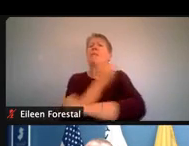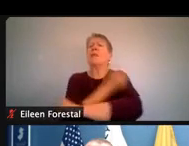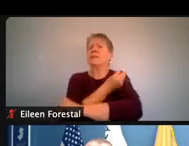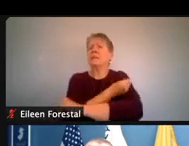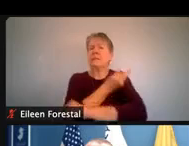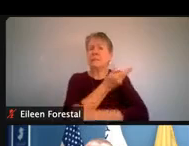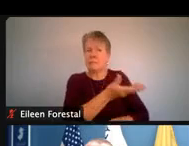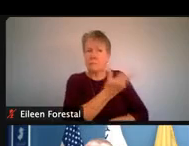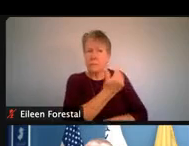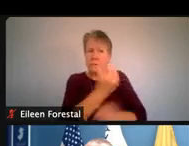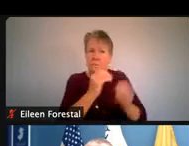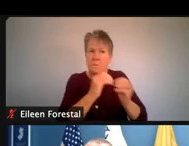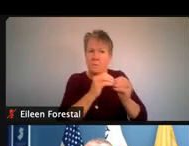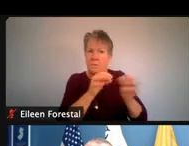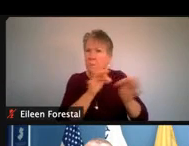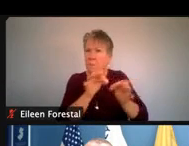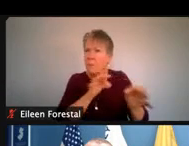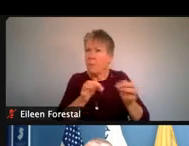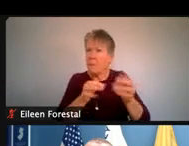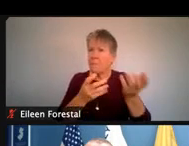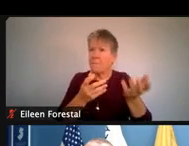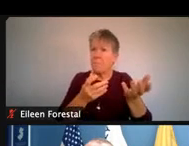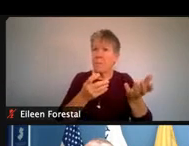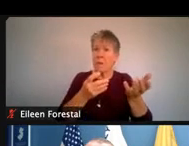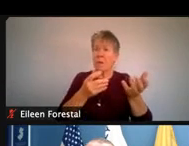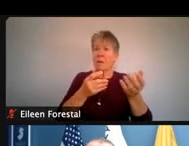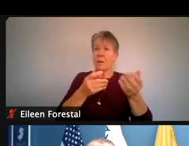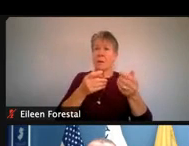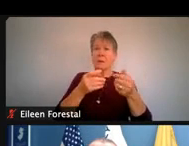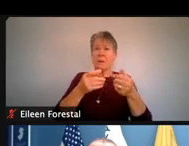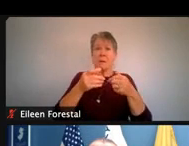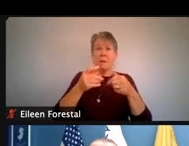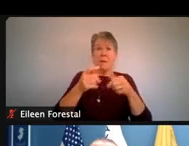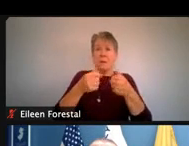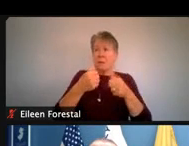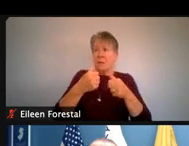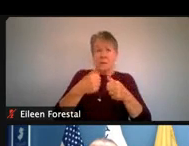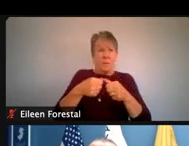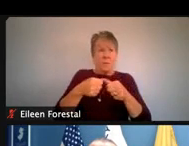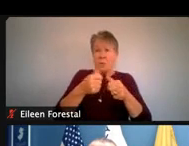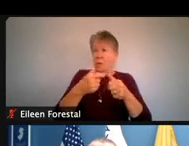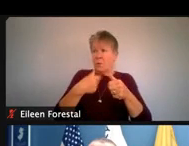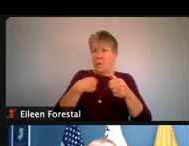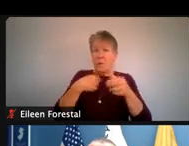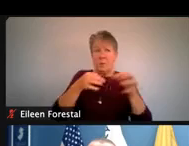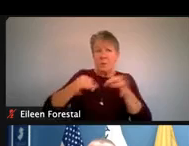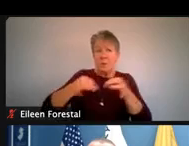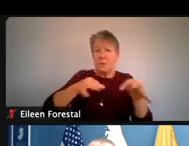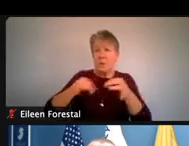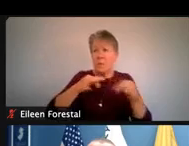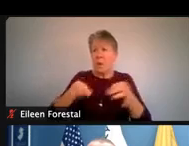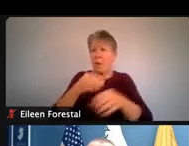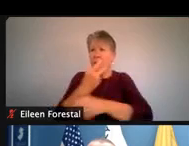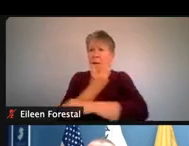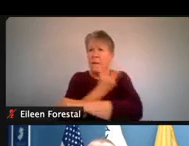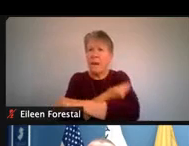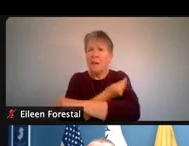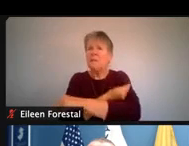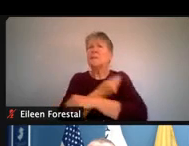Your comments and my comments were both pointedly and not coincidentally directed at the fact that there's too